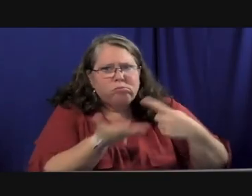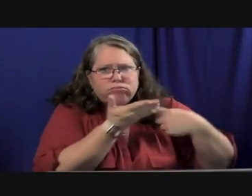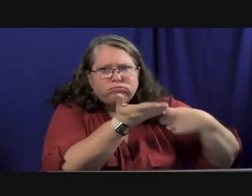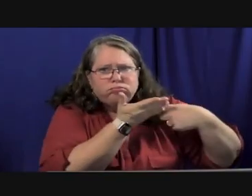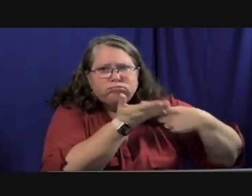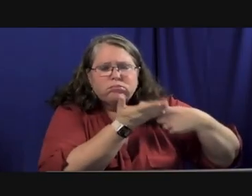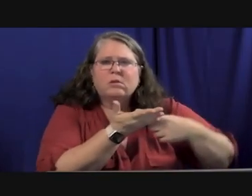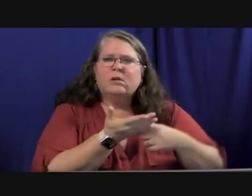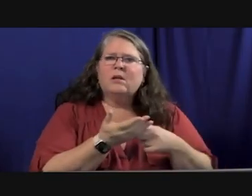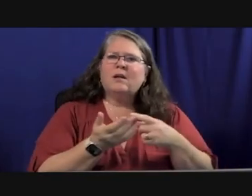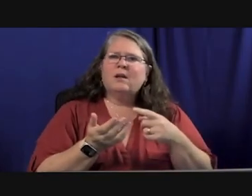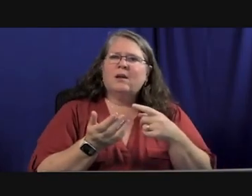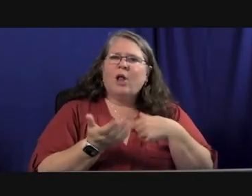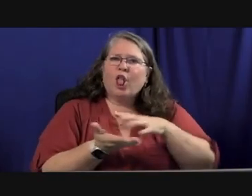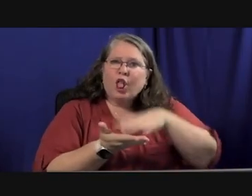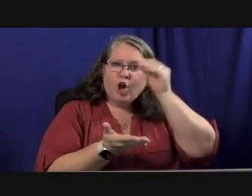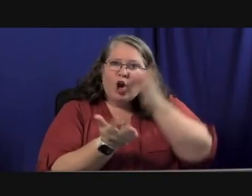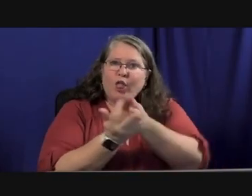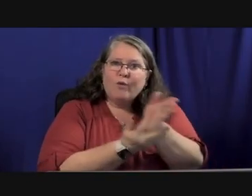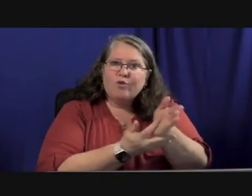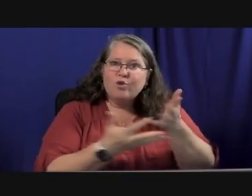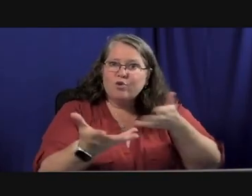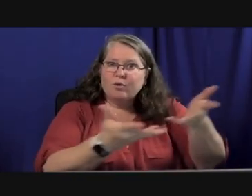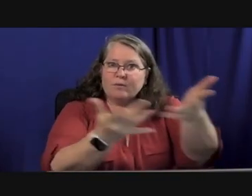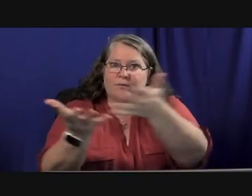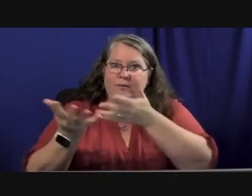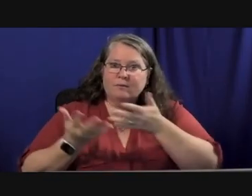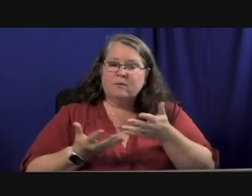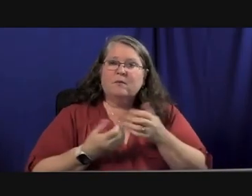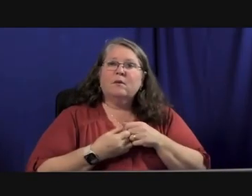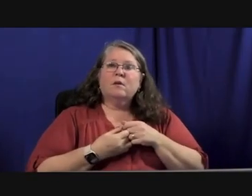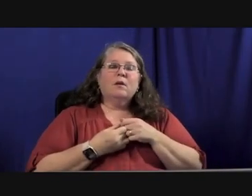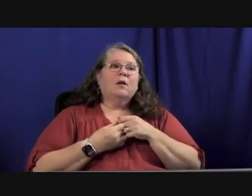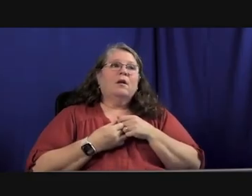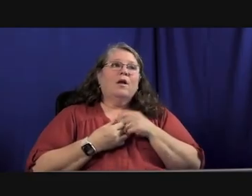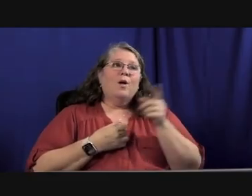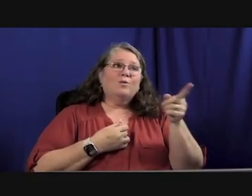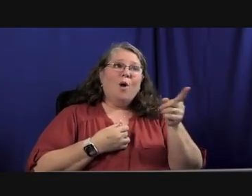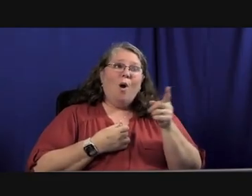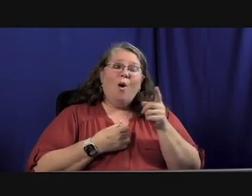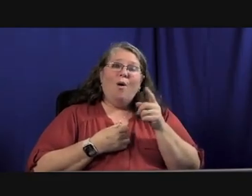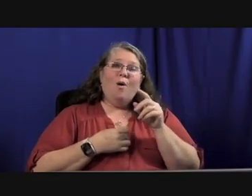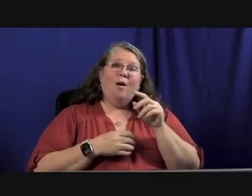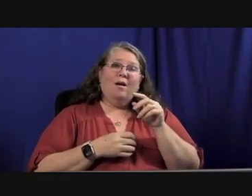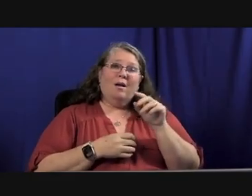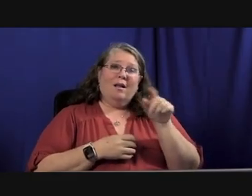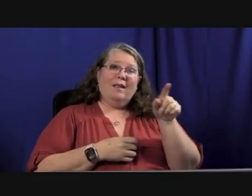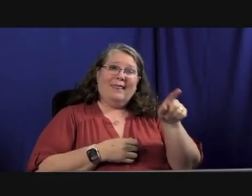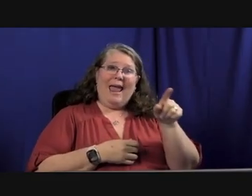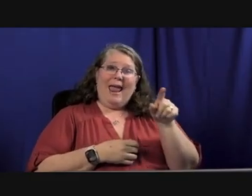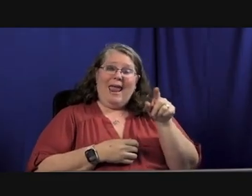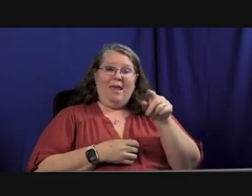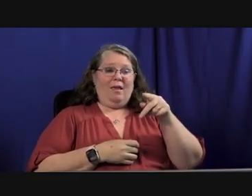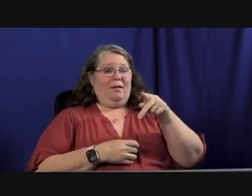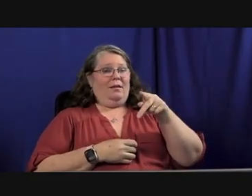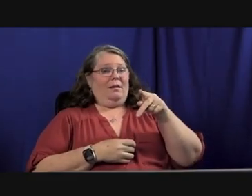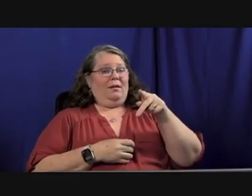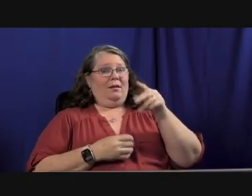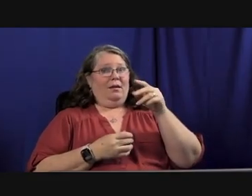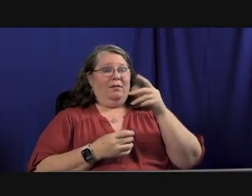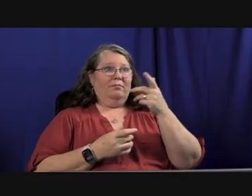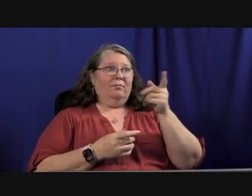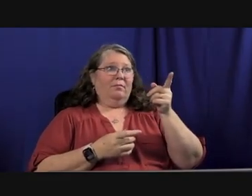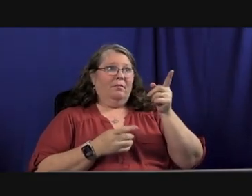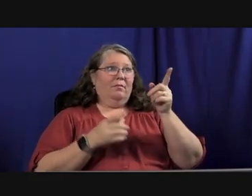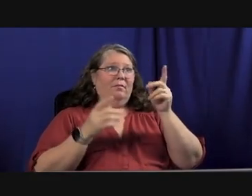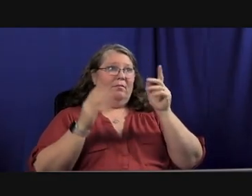happened this morning? And they'll kind of go on with the conversation at that point. And that's how that information is gathered. So related with